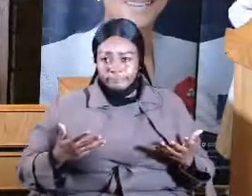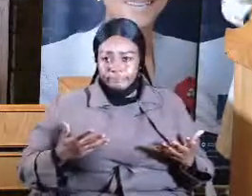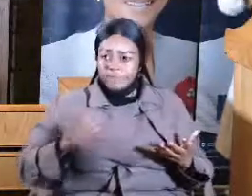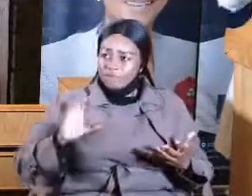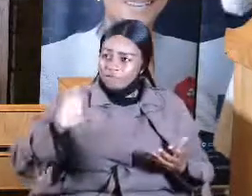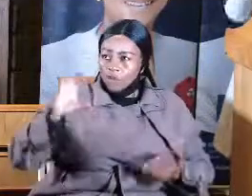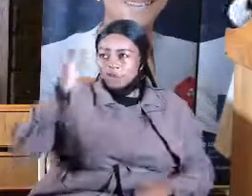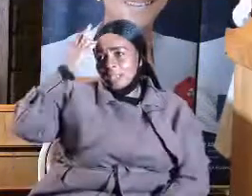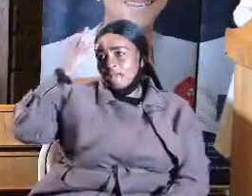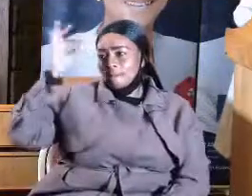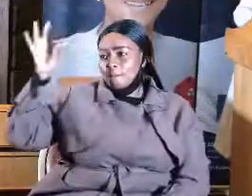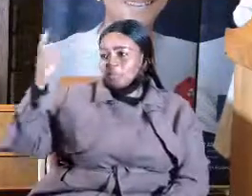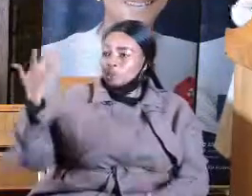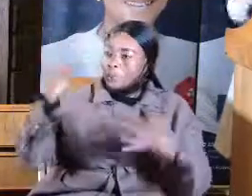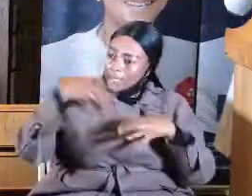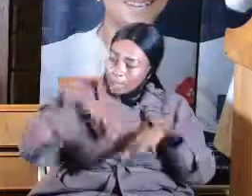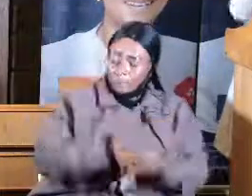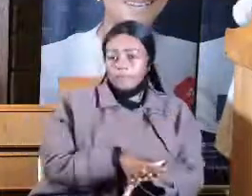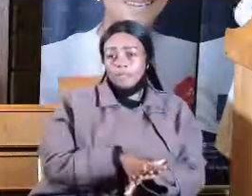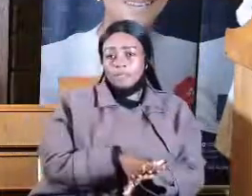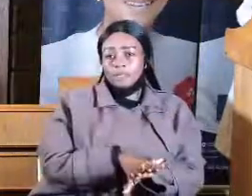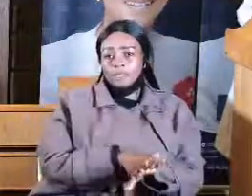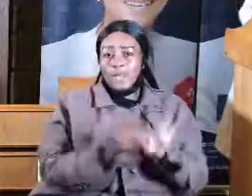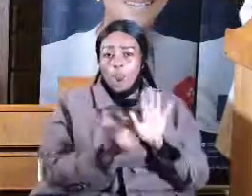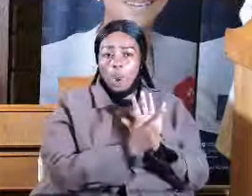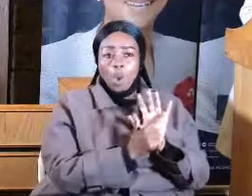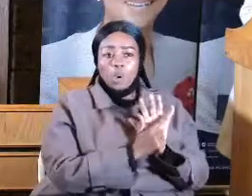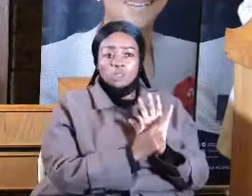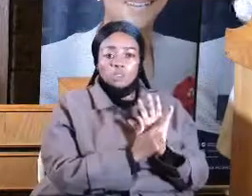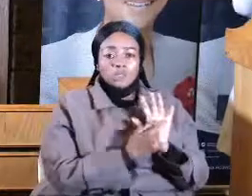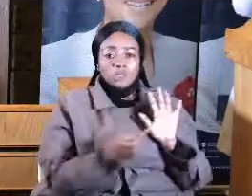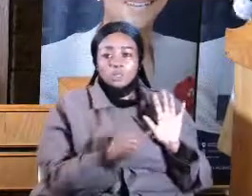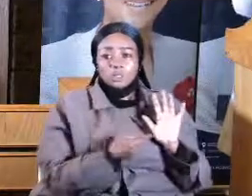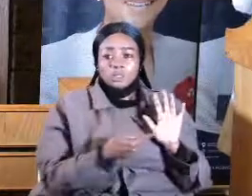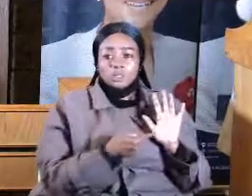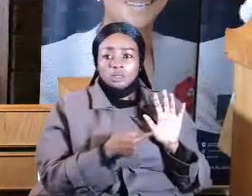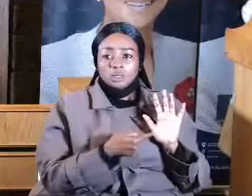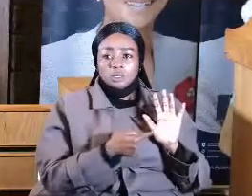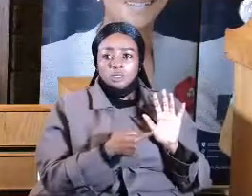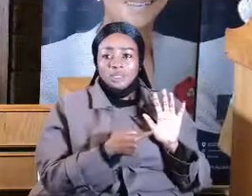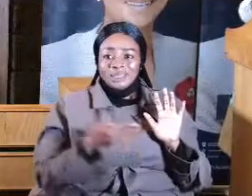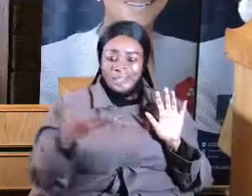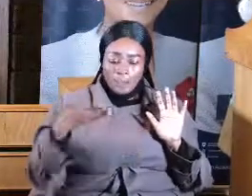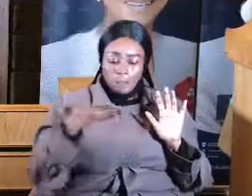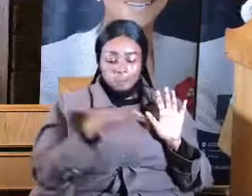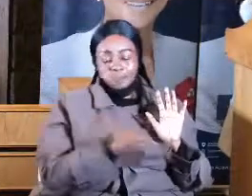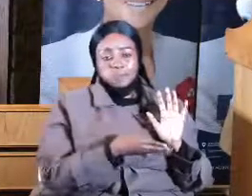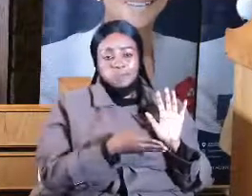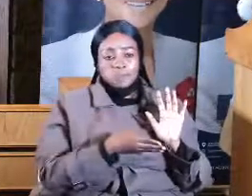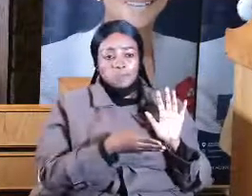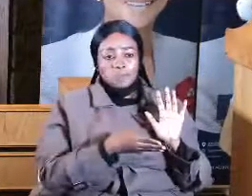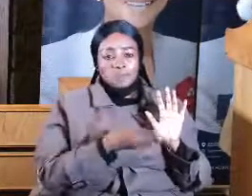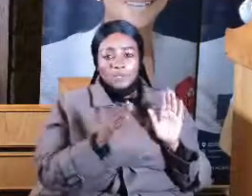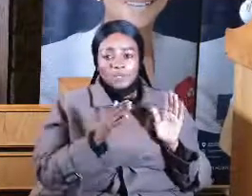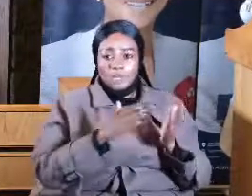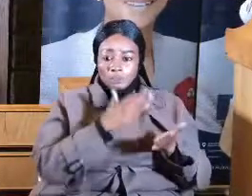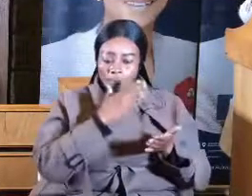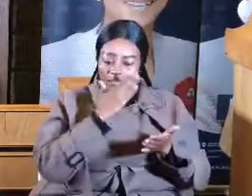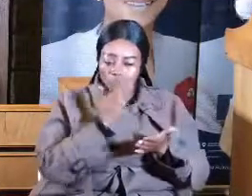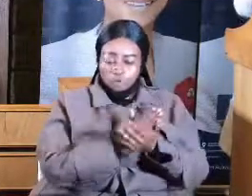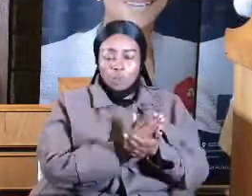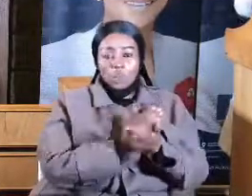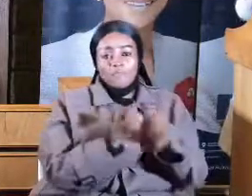government to implement the legislative pieces that are there that seek to liberate